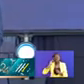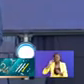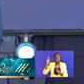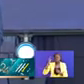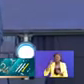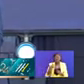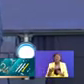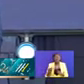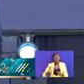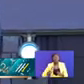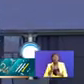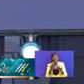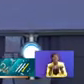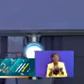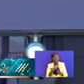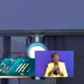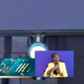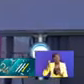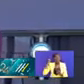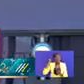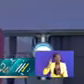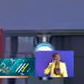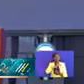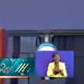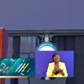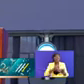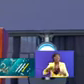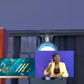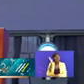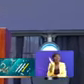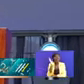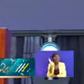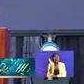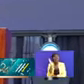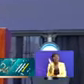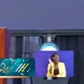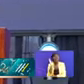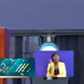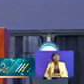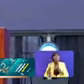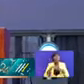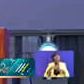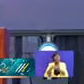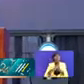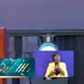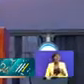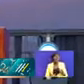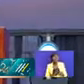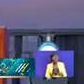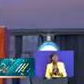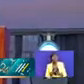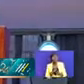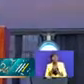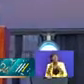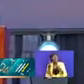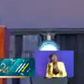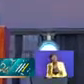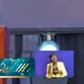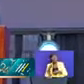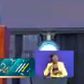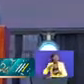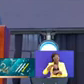the first thing we need to understand by the grace of God I have managed to visit a few